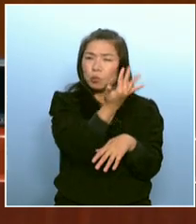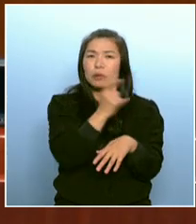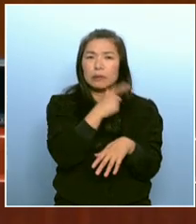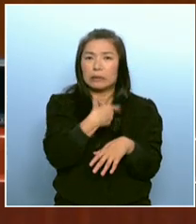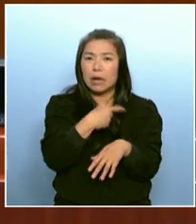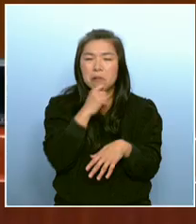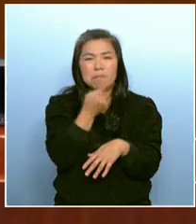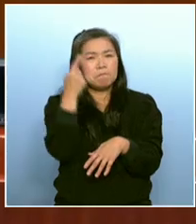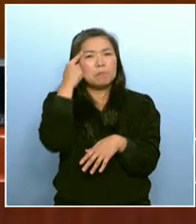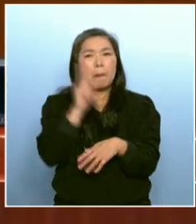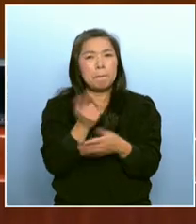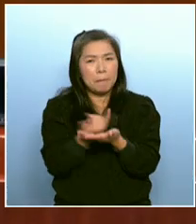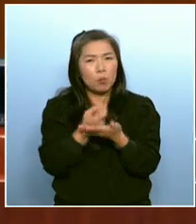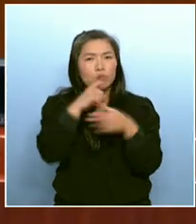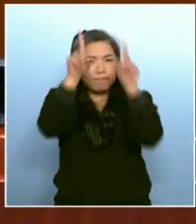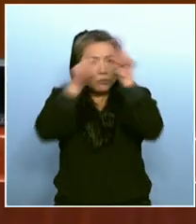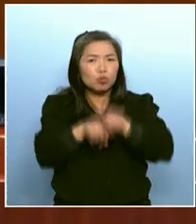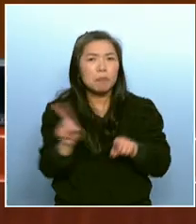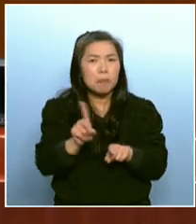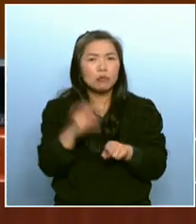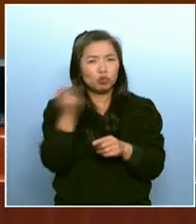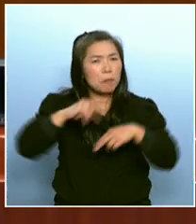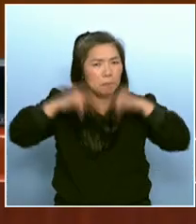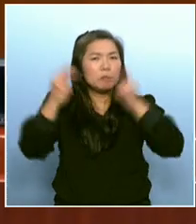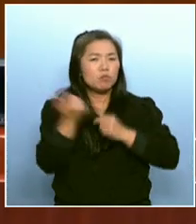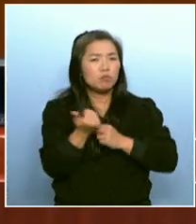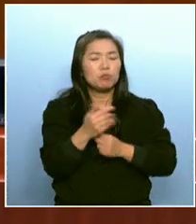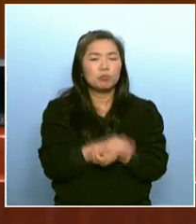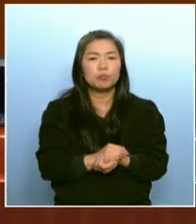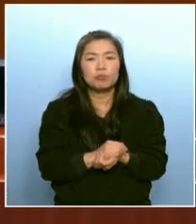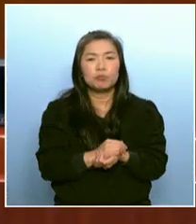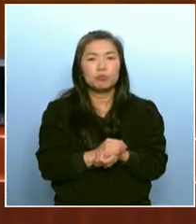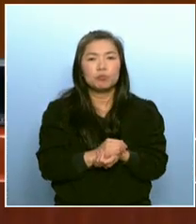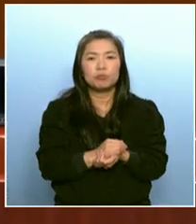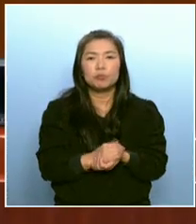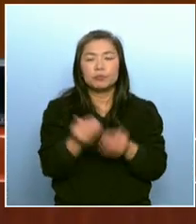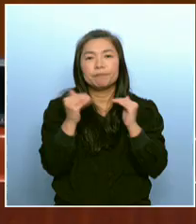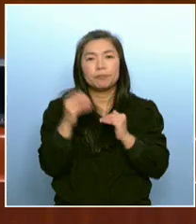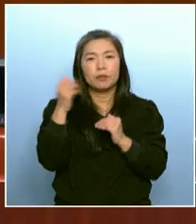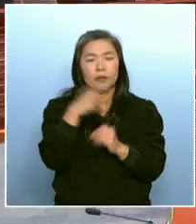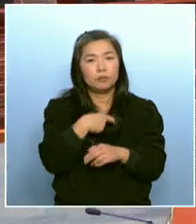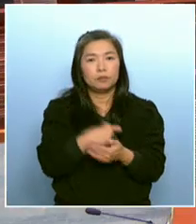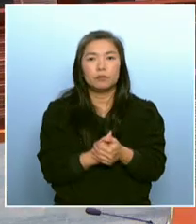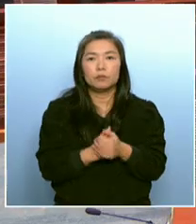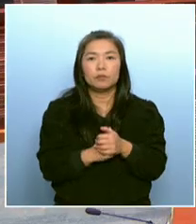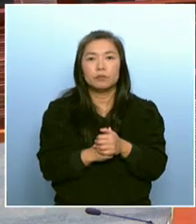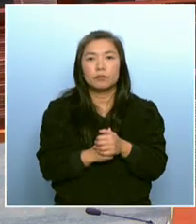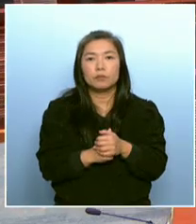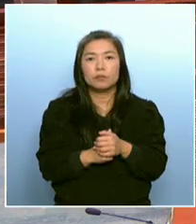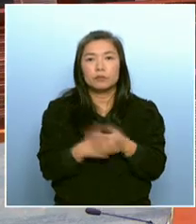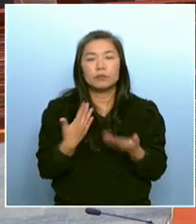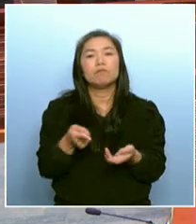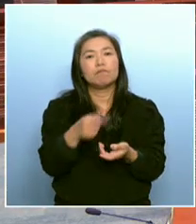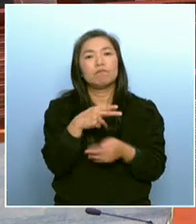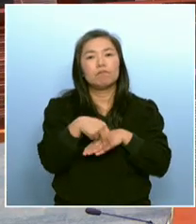how they could participate. Well, this is raised by a number of members already. Well, let's see if we can further improve the